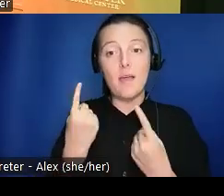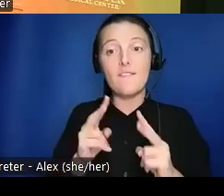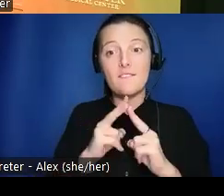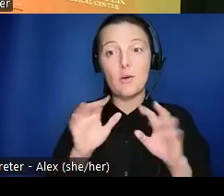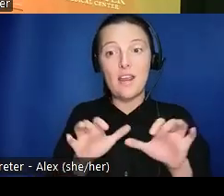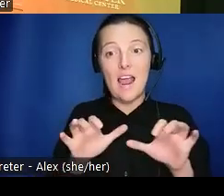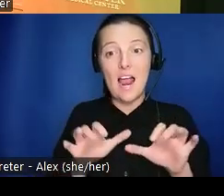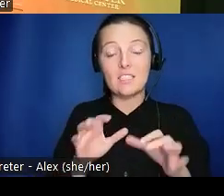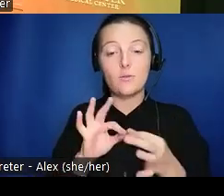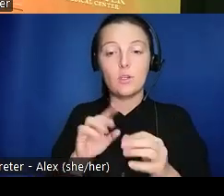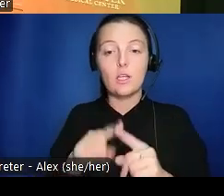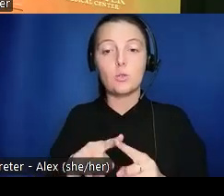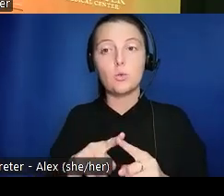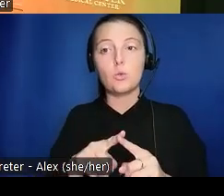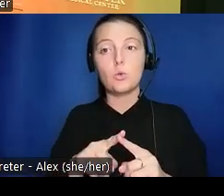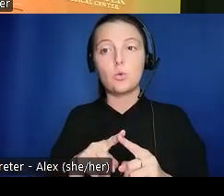of